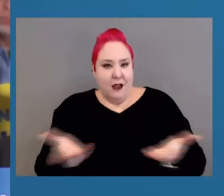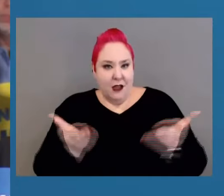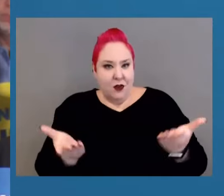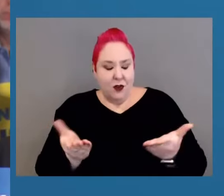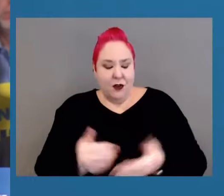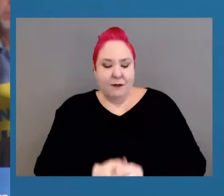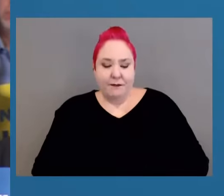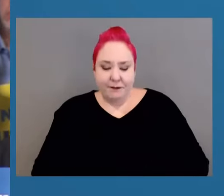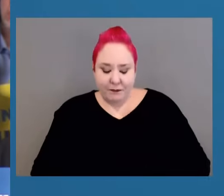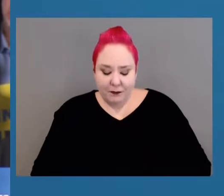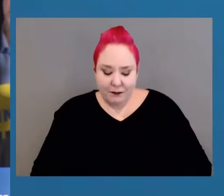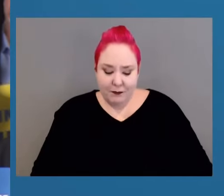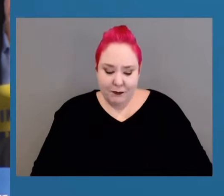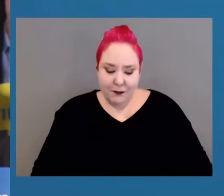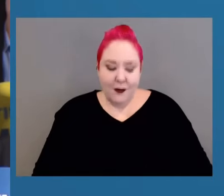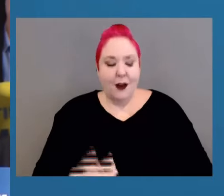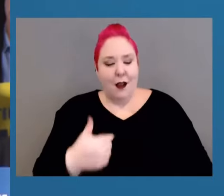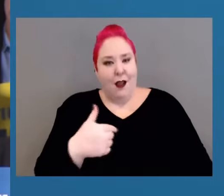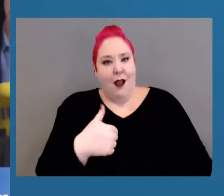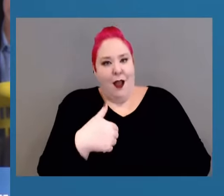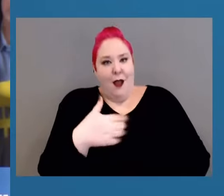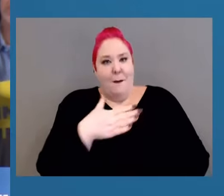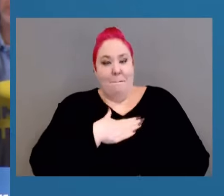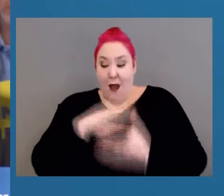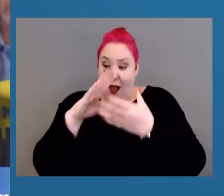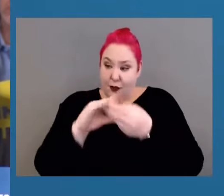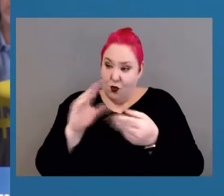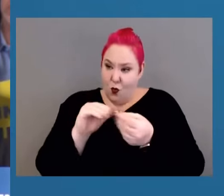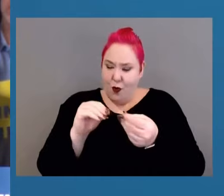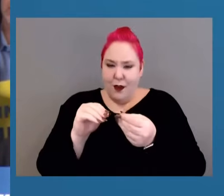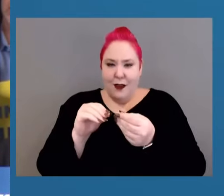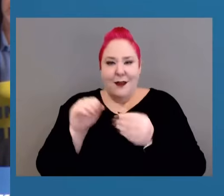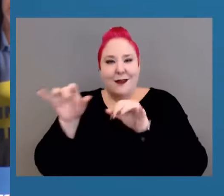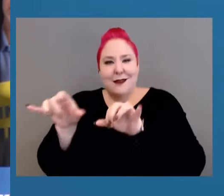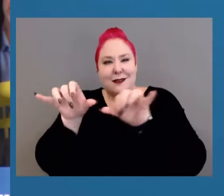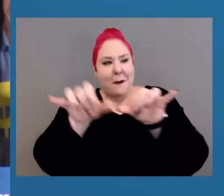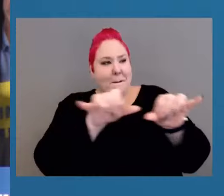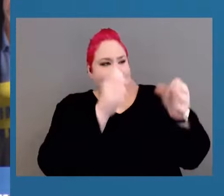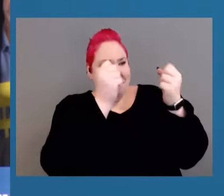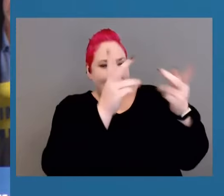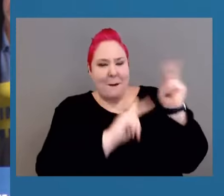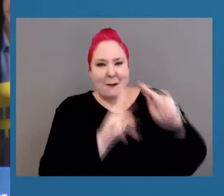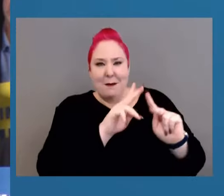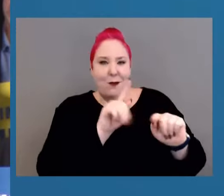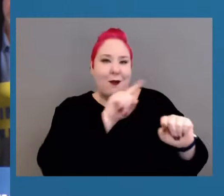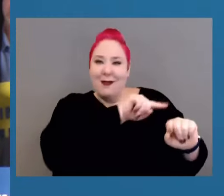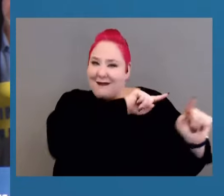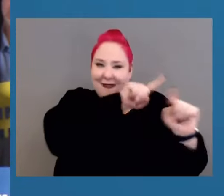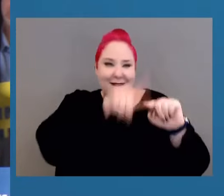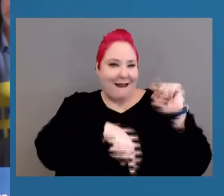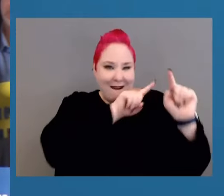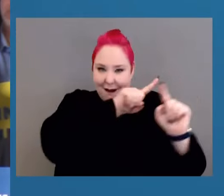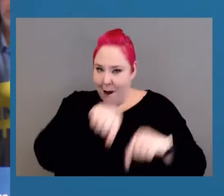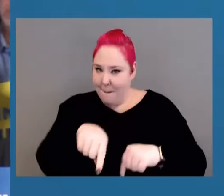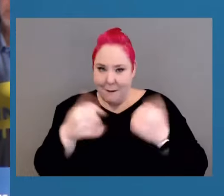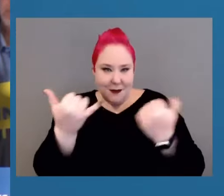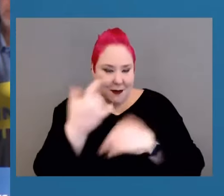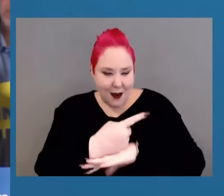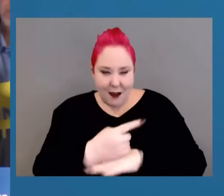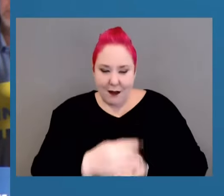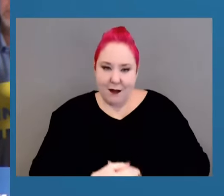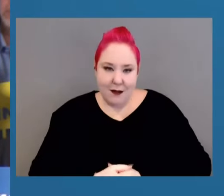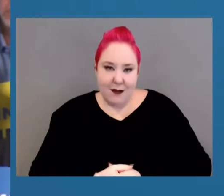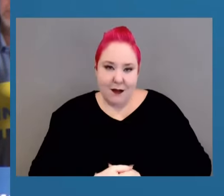today. I speak for those who can't be here today, whether